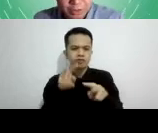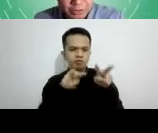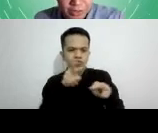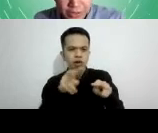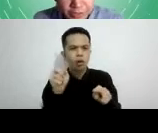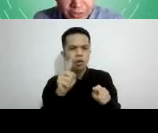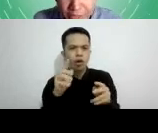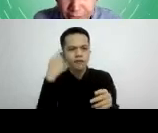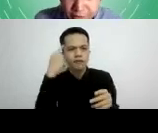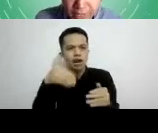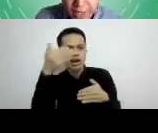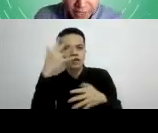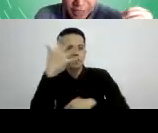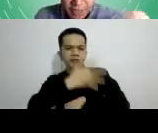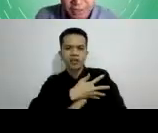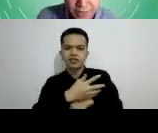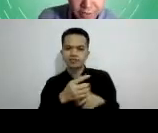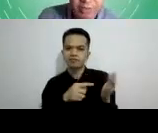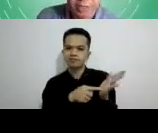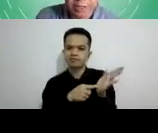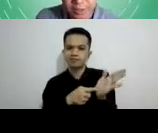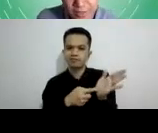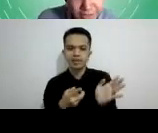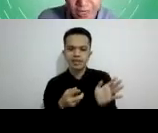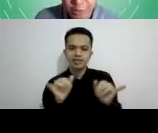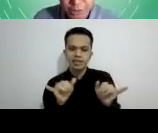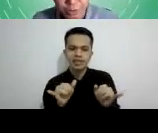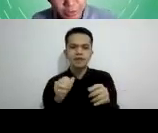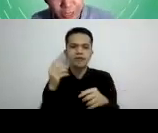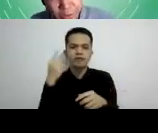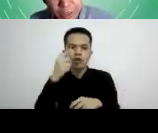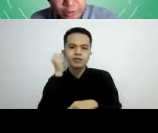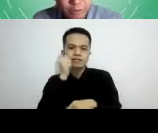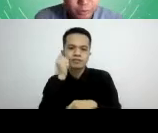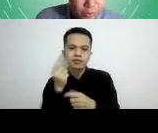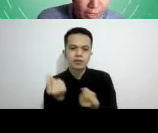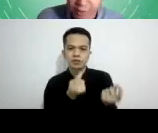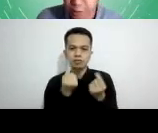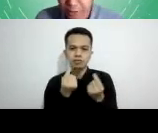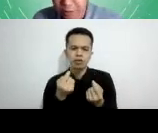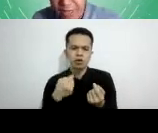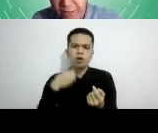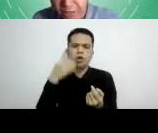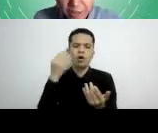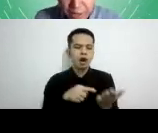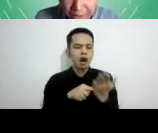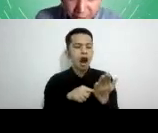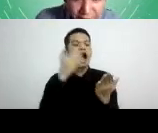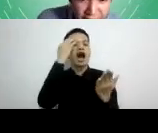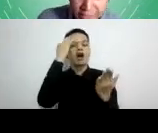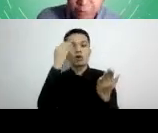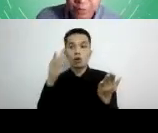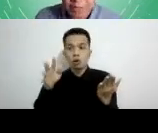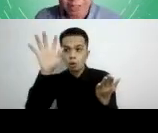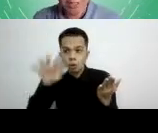going to be for the next 5 days. And that assists us with our day-to-day task. I know it's going to rain or I know it won't. I know when to plan outings